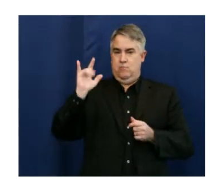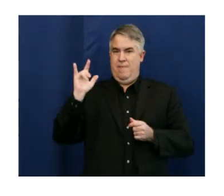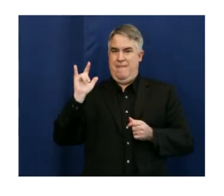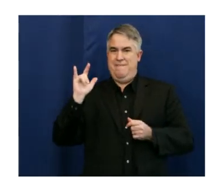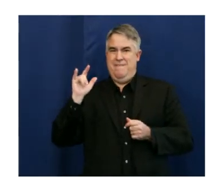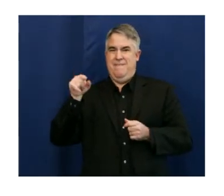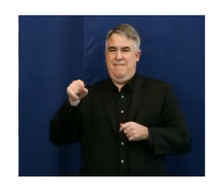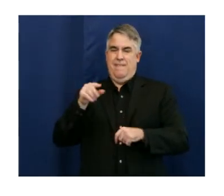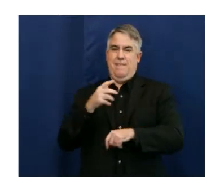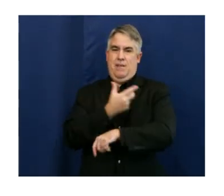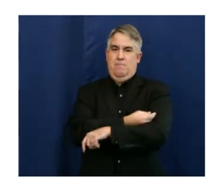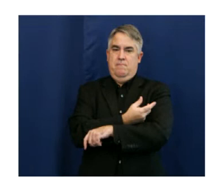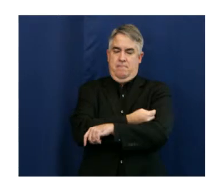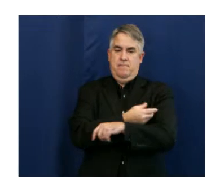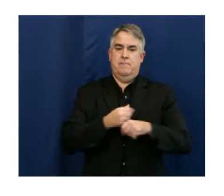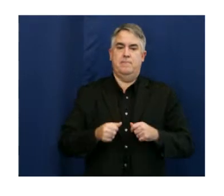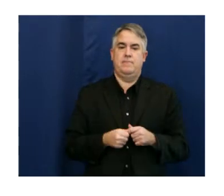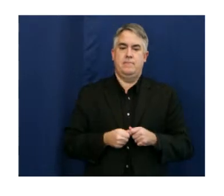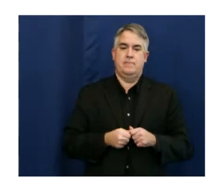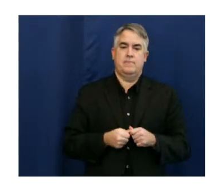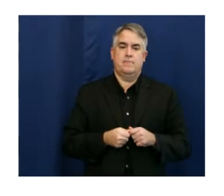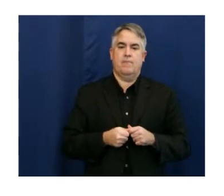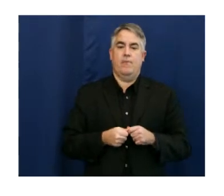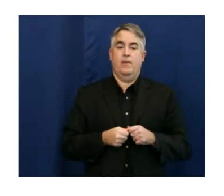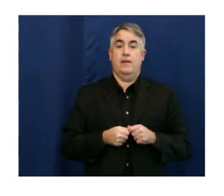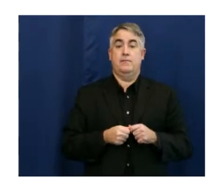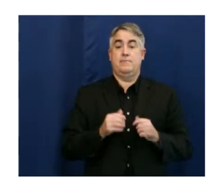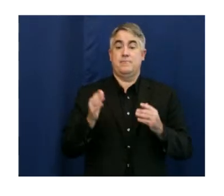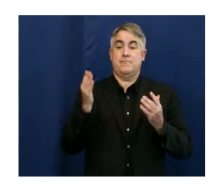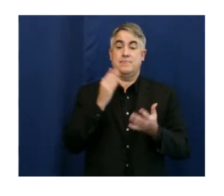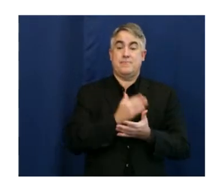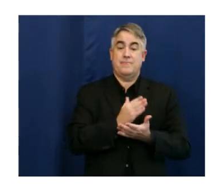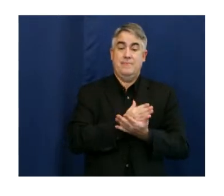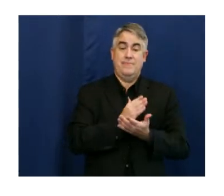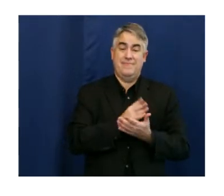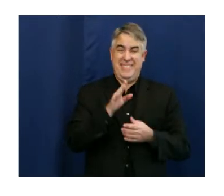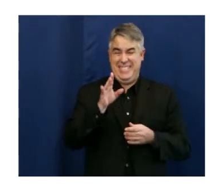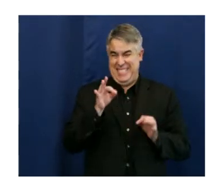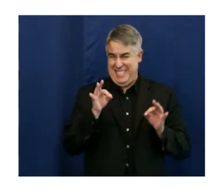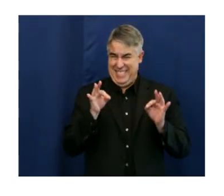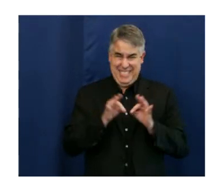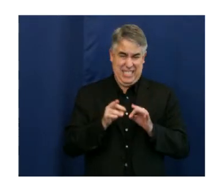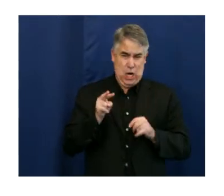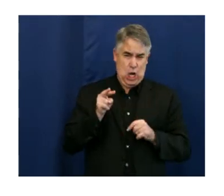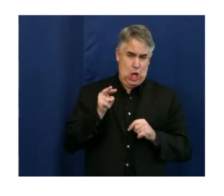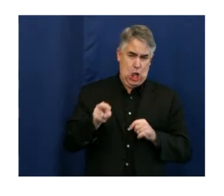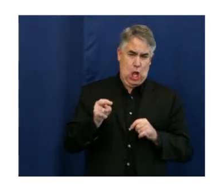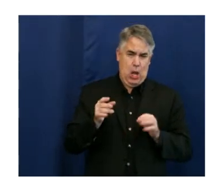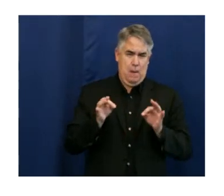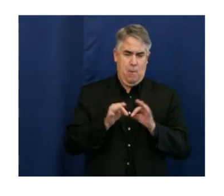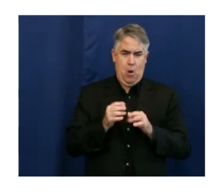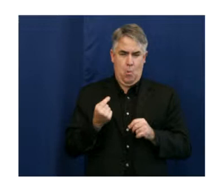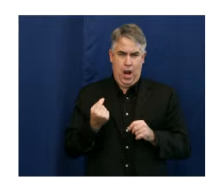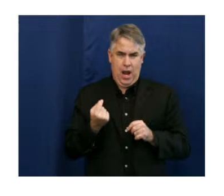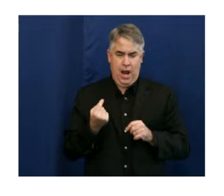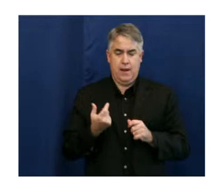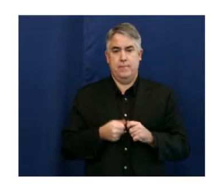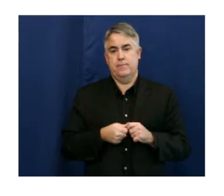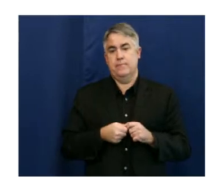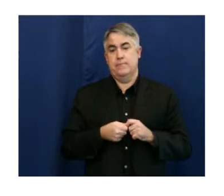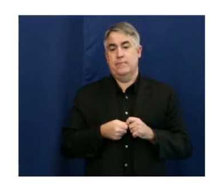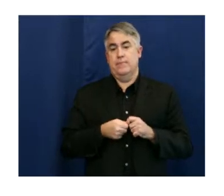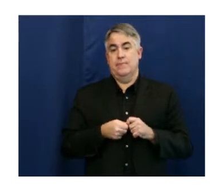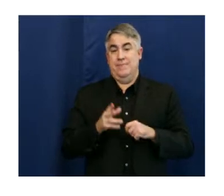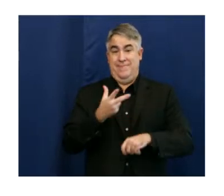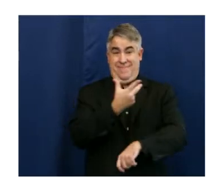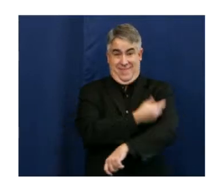we are aware have been administered, but it is really important and vitally important that folks understand there is a significant lag between